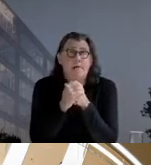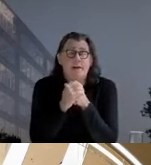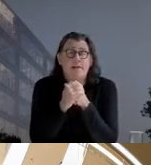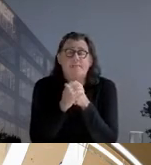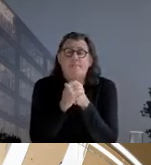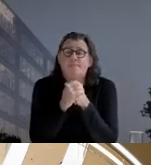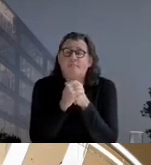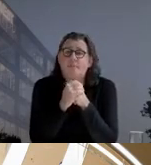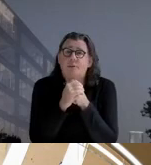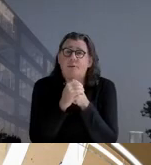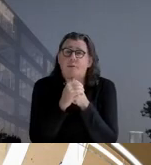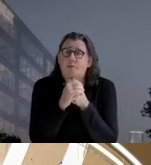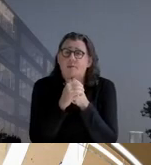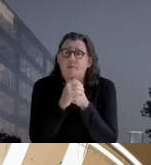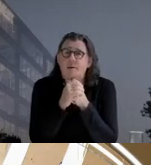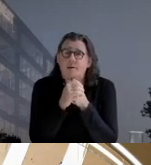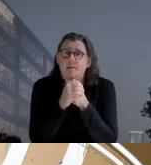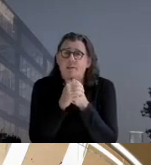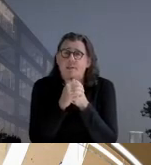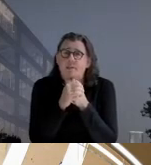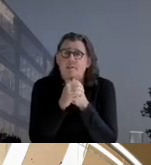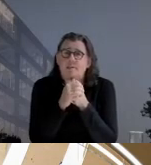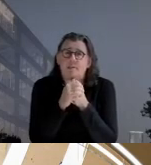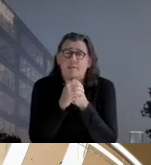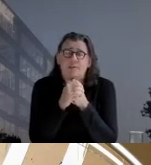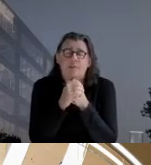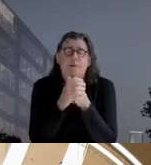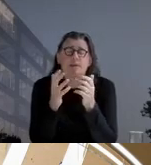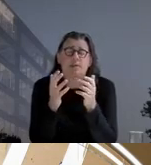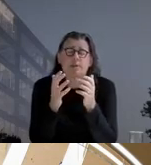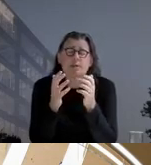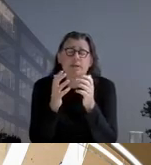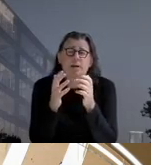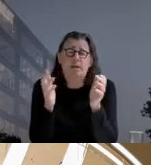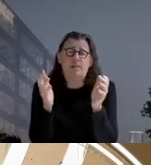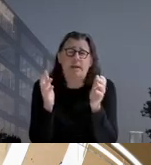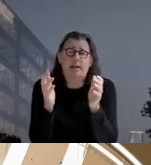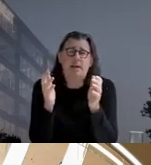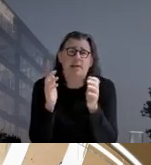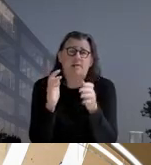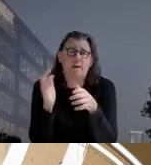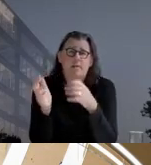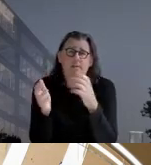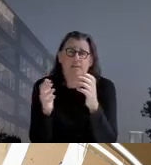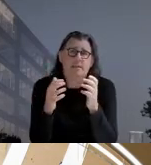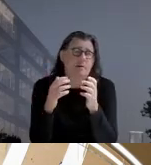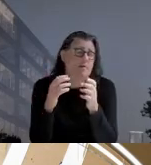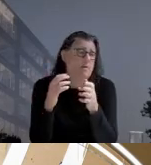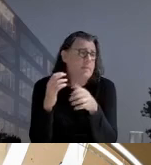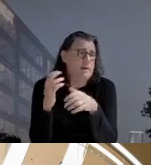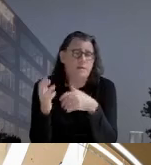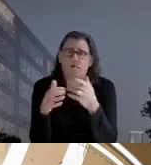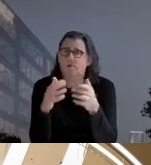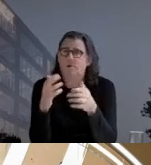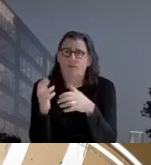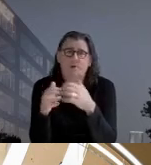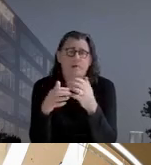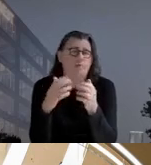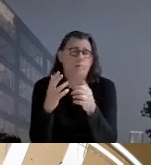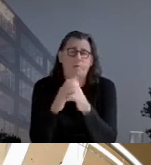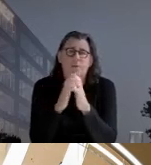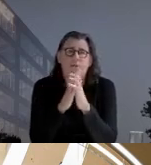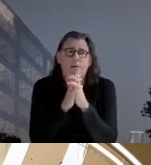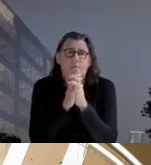they fire rated. So no, there wasn't fire engineered solution for the GRC. So when I say GRC, I mean a panel like a Fiber C or a Bearstone